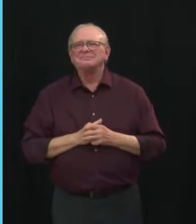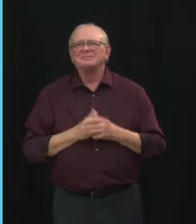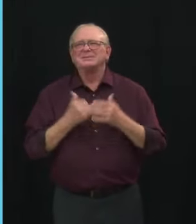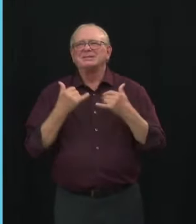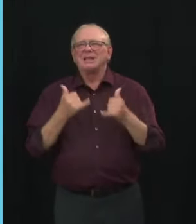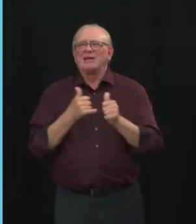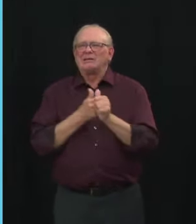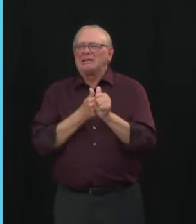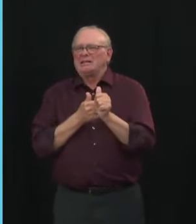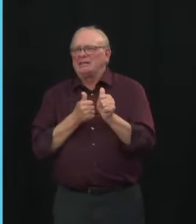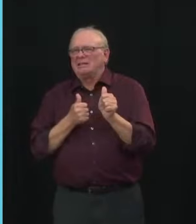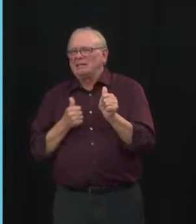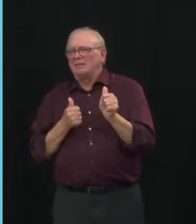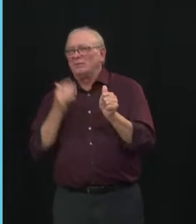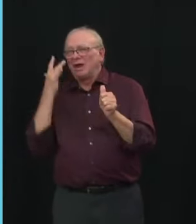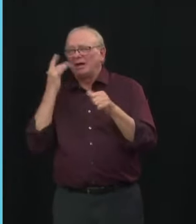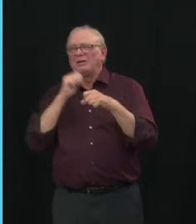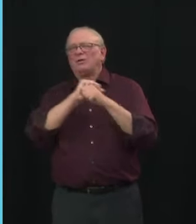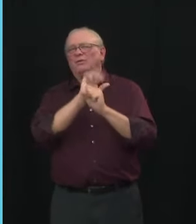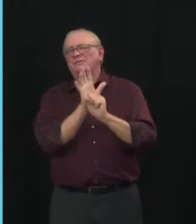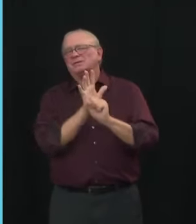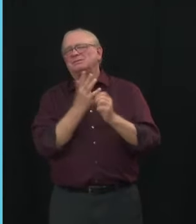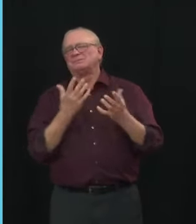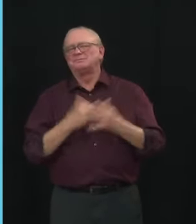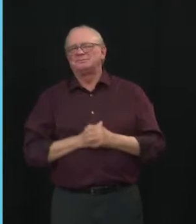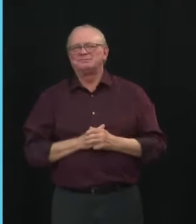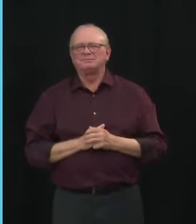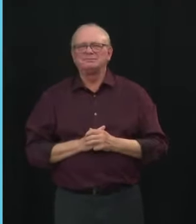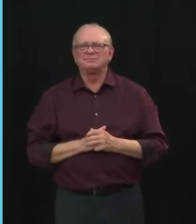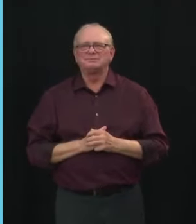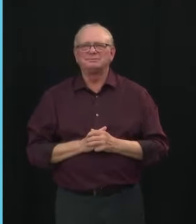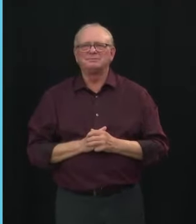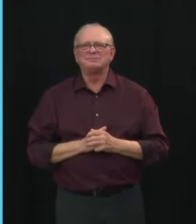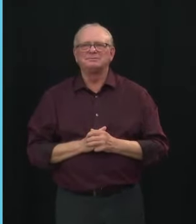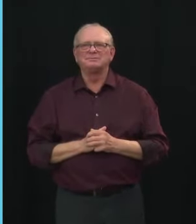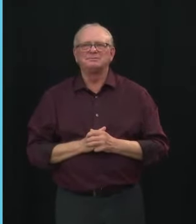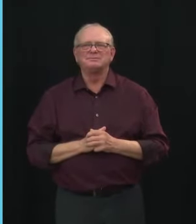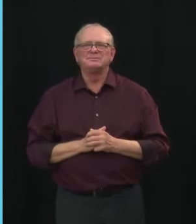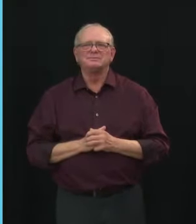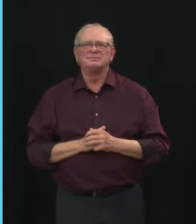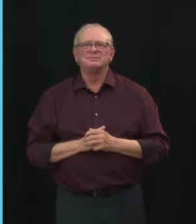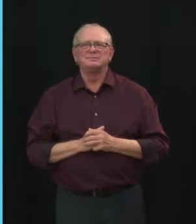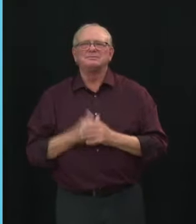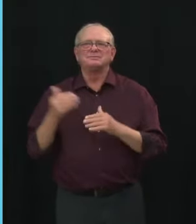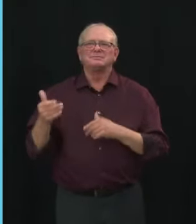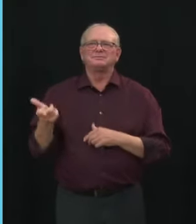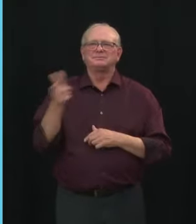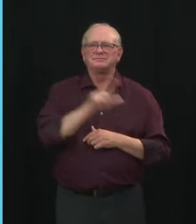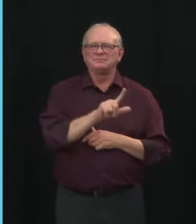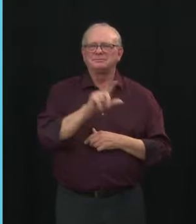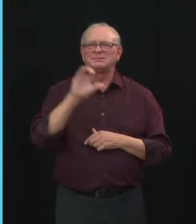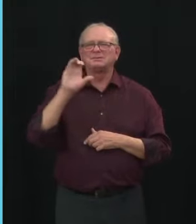us. Thanks, Minister. We'll move to the next caller, please. Alison McKinnon, CTV.